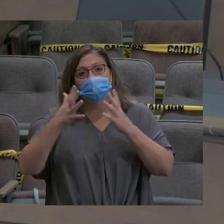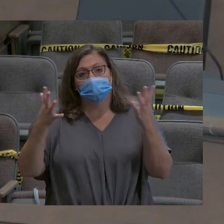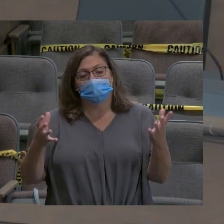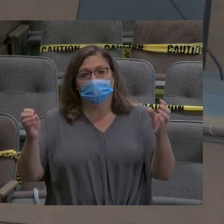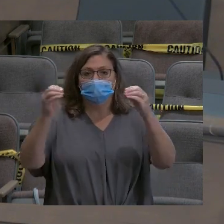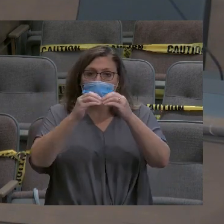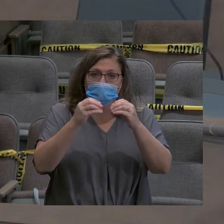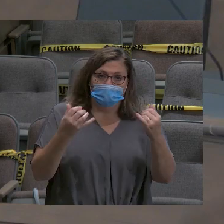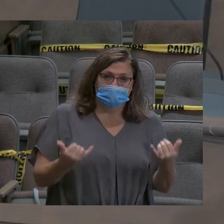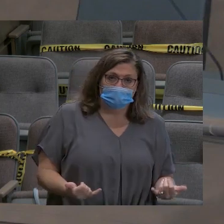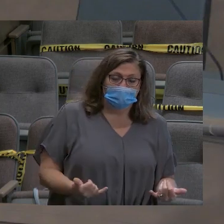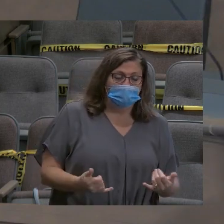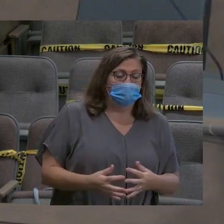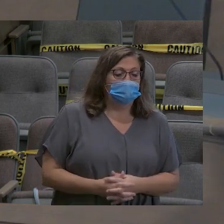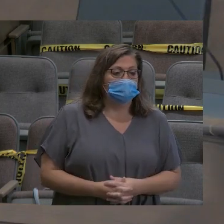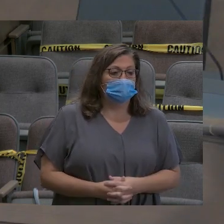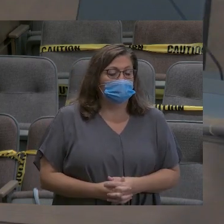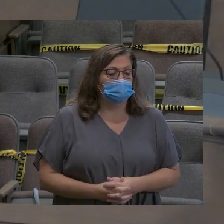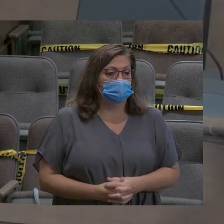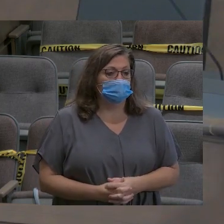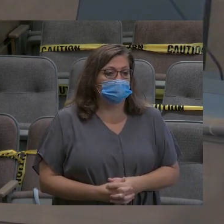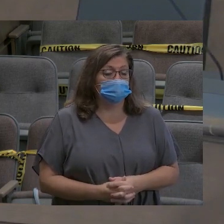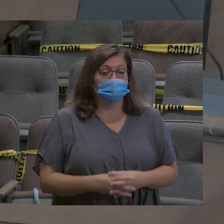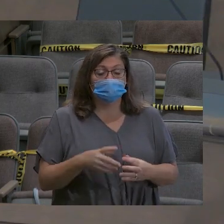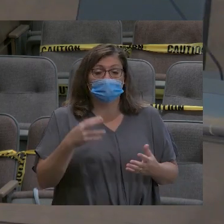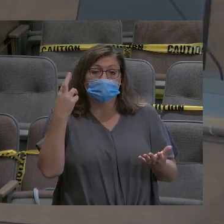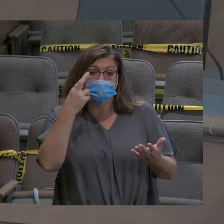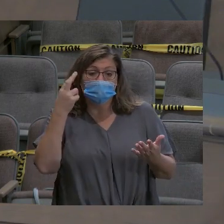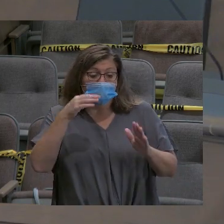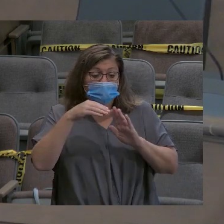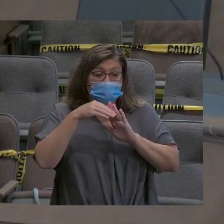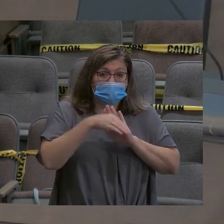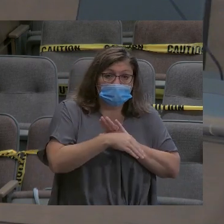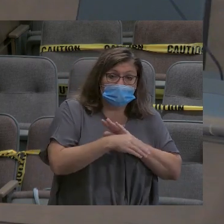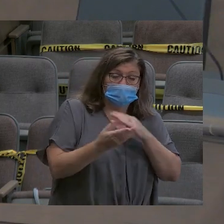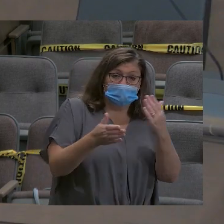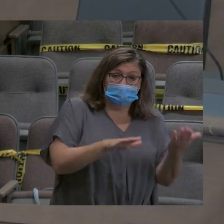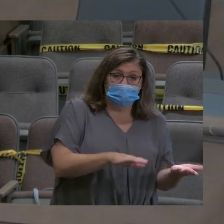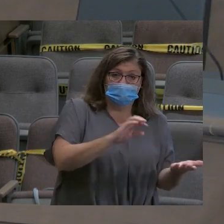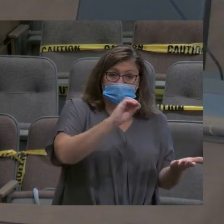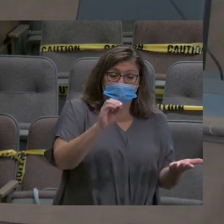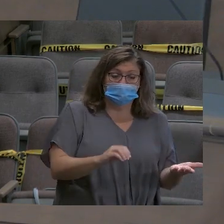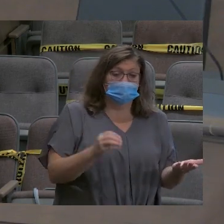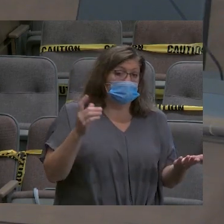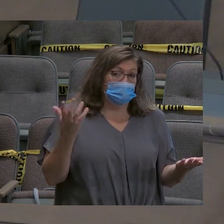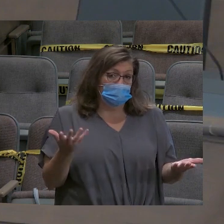that we can attribute the declining death toll to is that